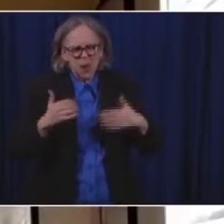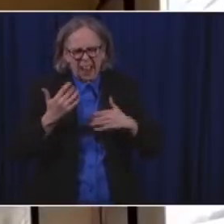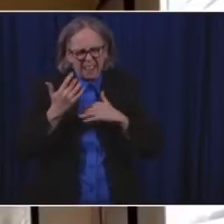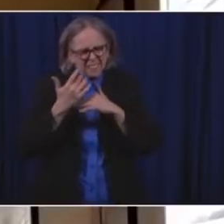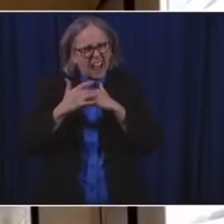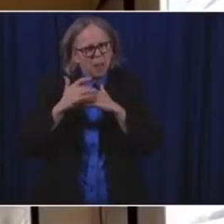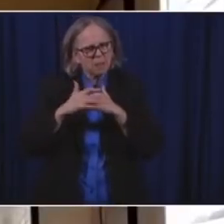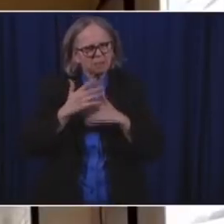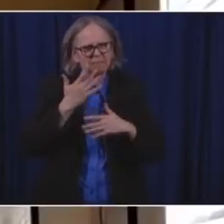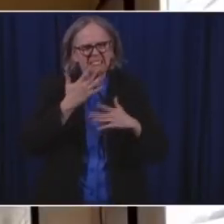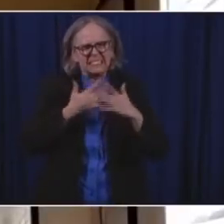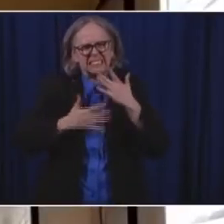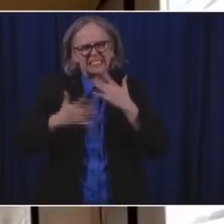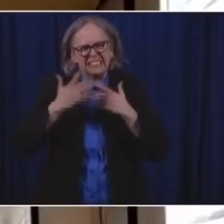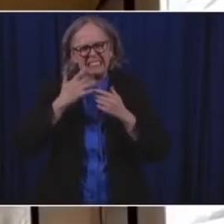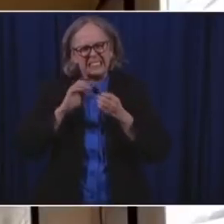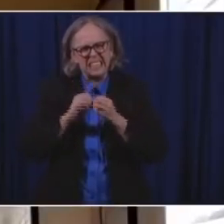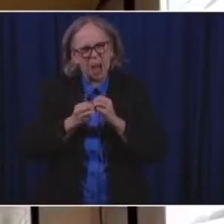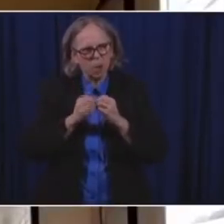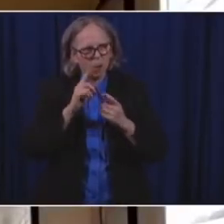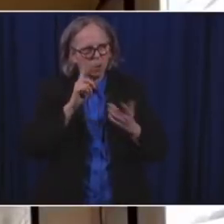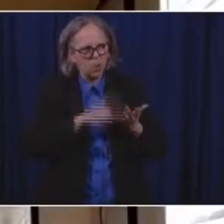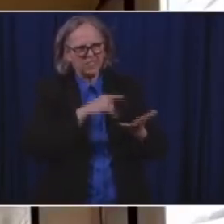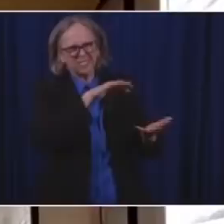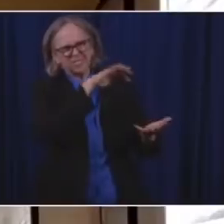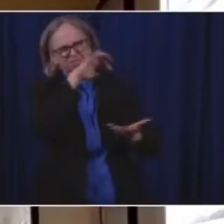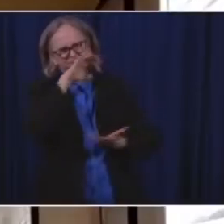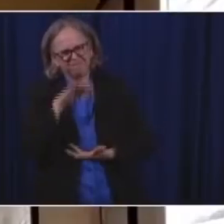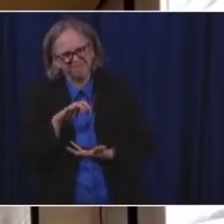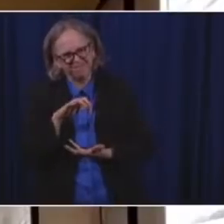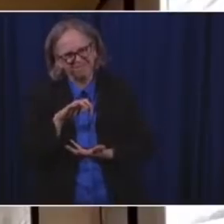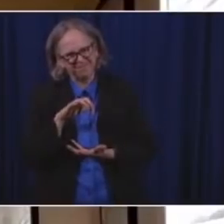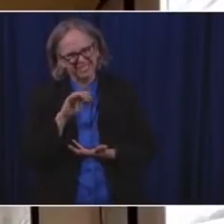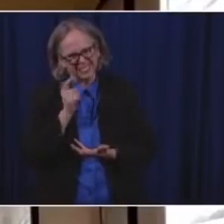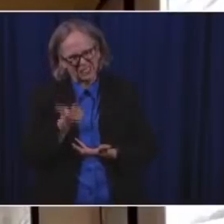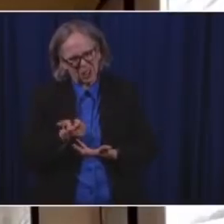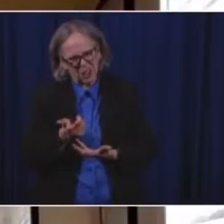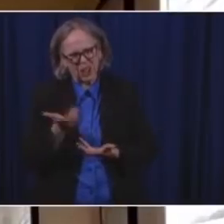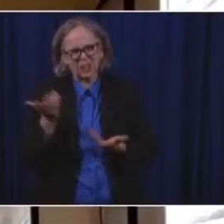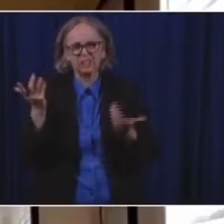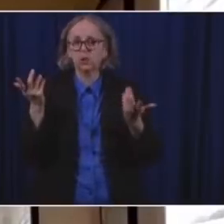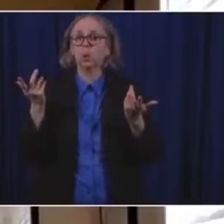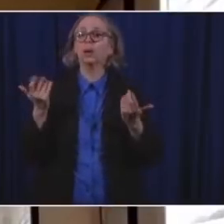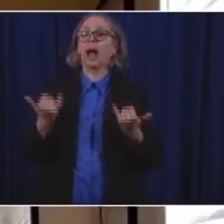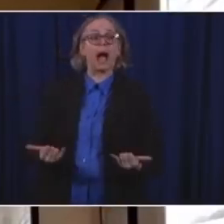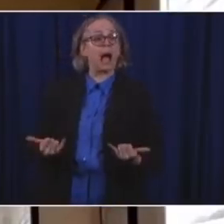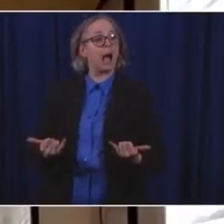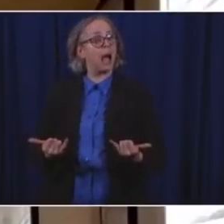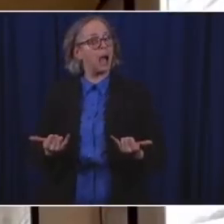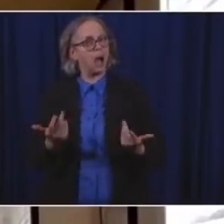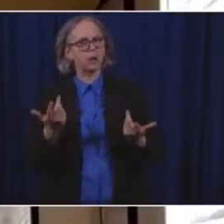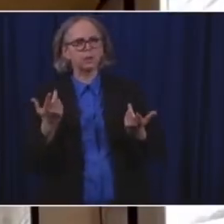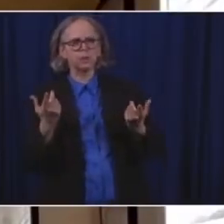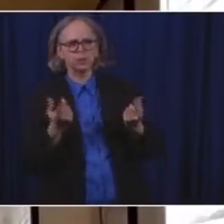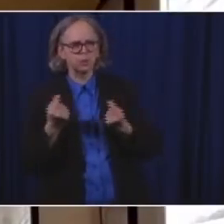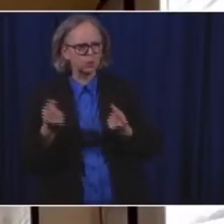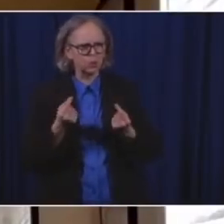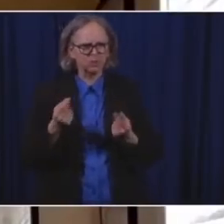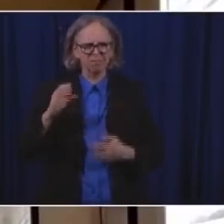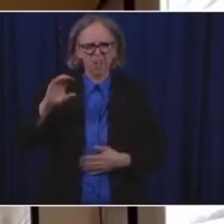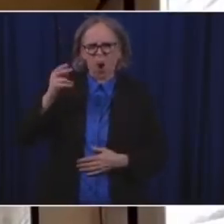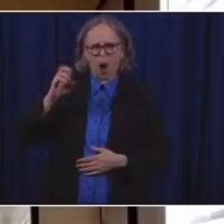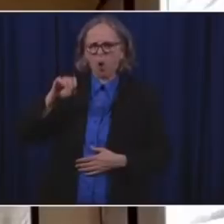initial supply. So what is happening, not only in Ohio, but as the governor referenced, in our neighboring states and across the